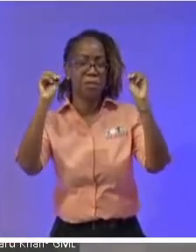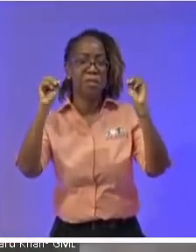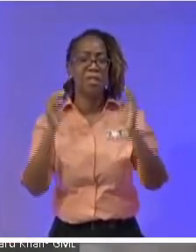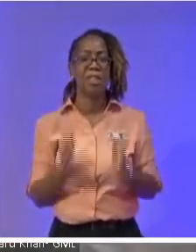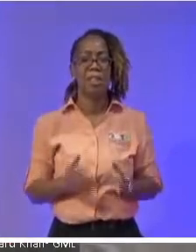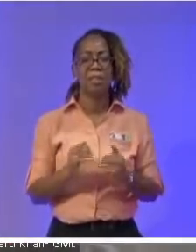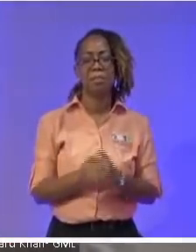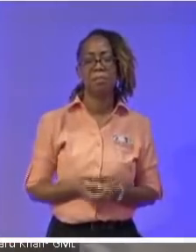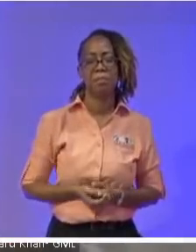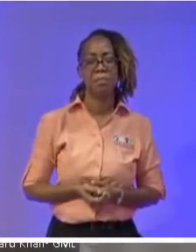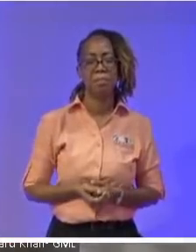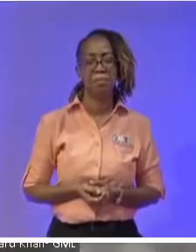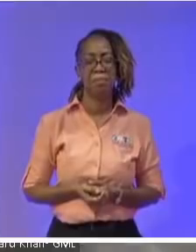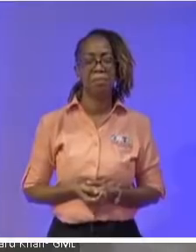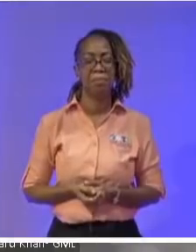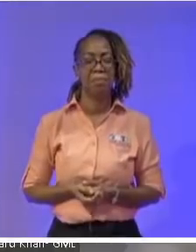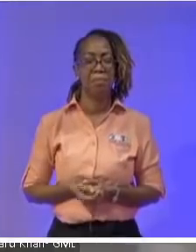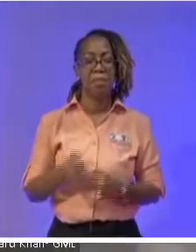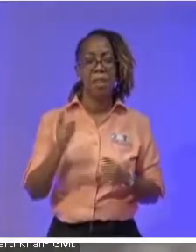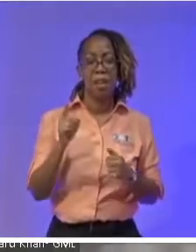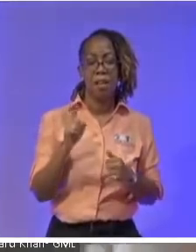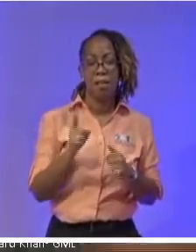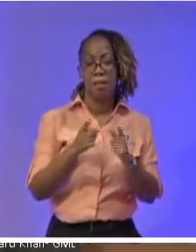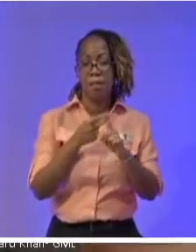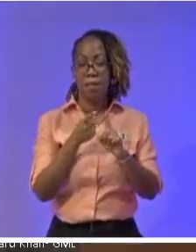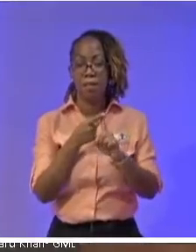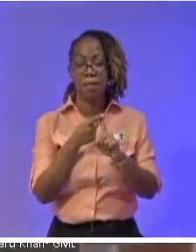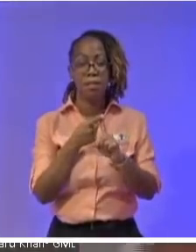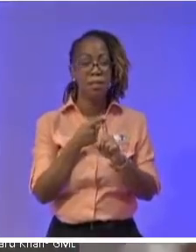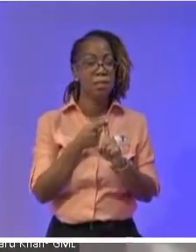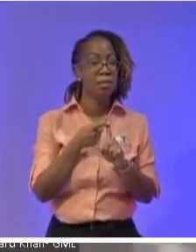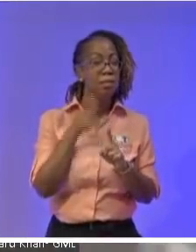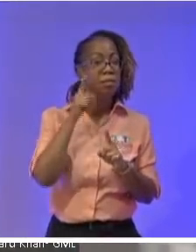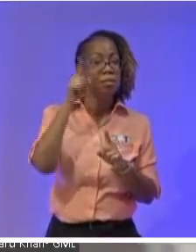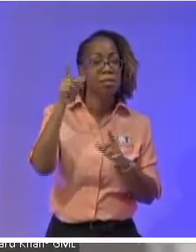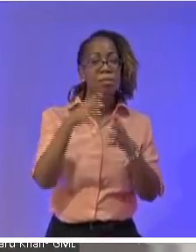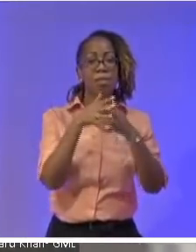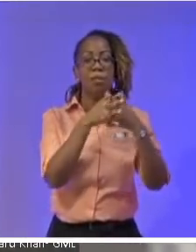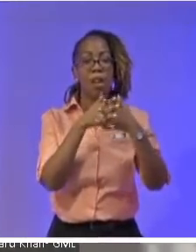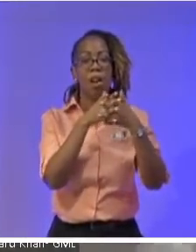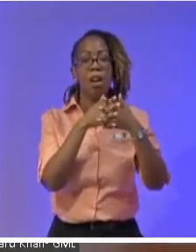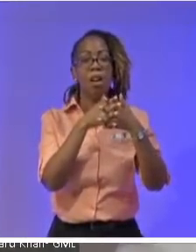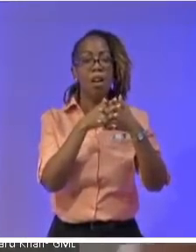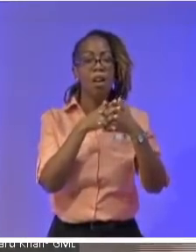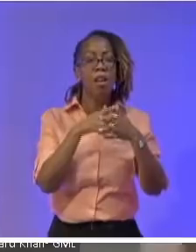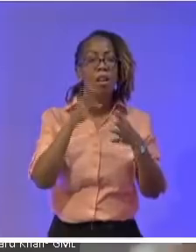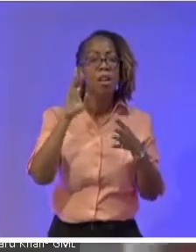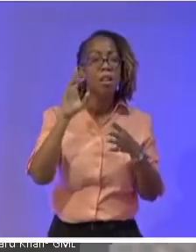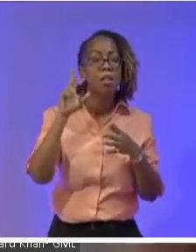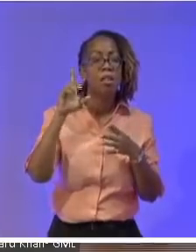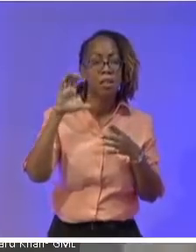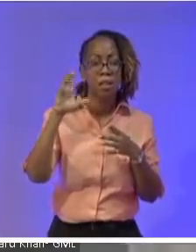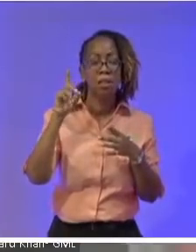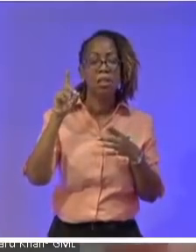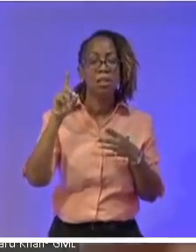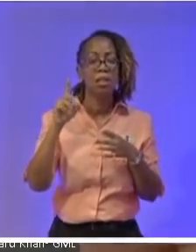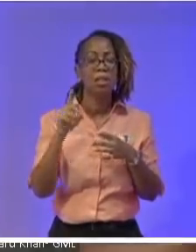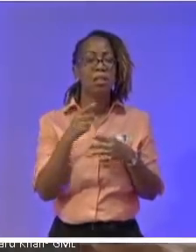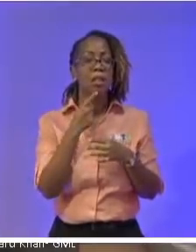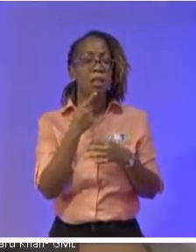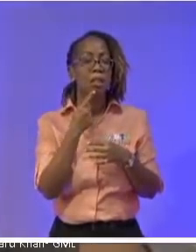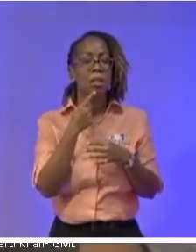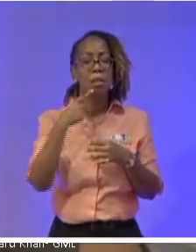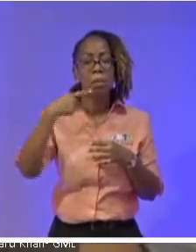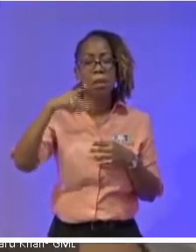Firstly, in the United States, the CDC would have advised that PCR tests no longer be used, and that is